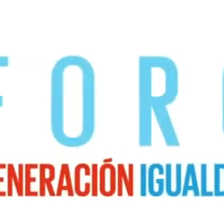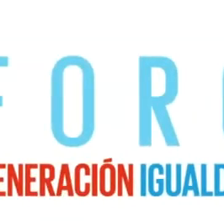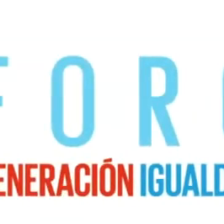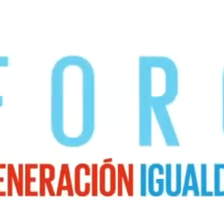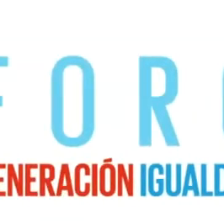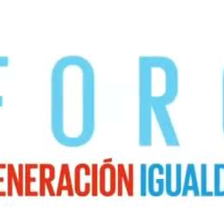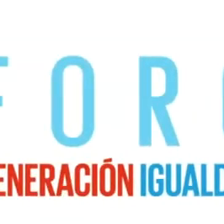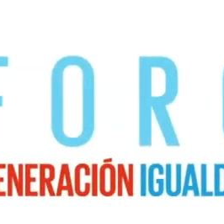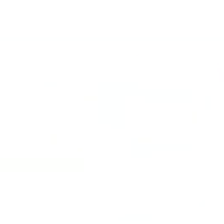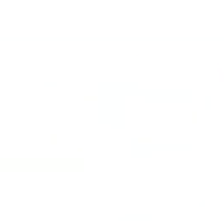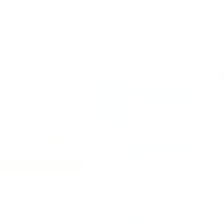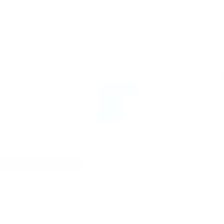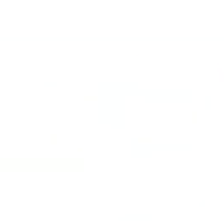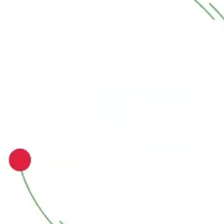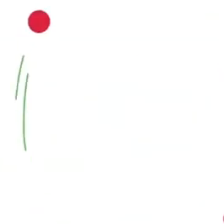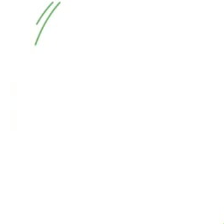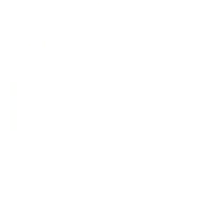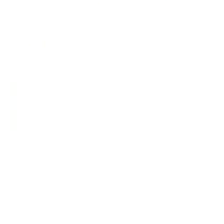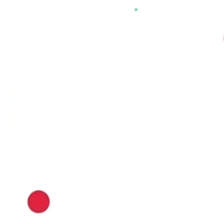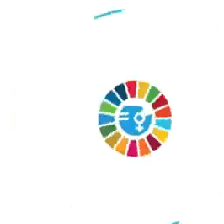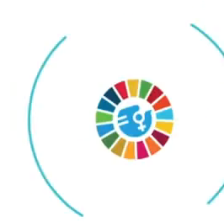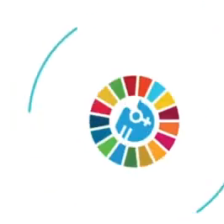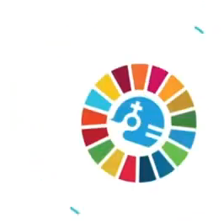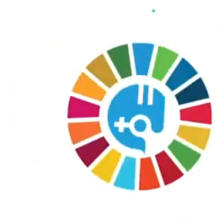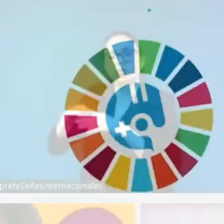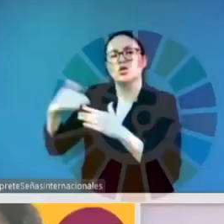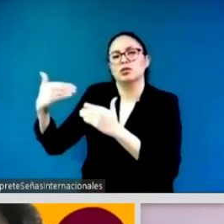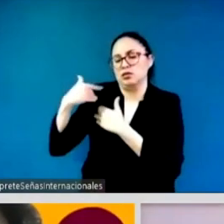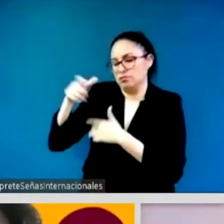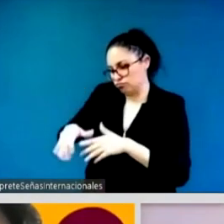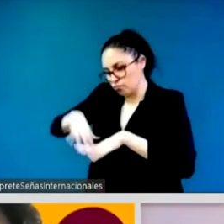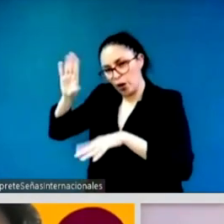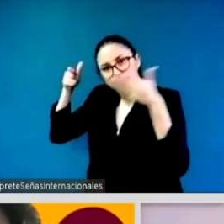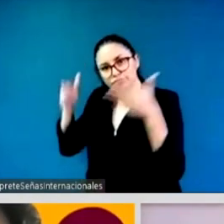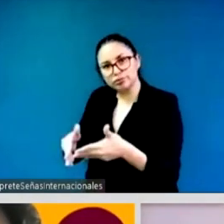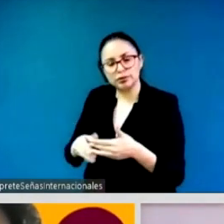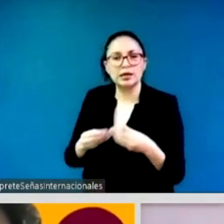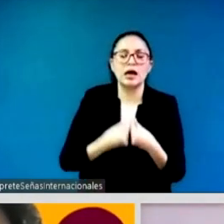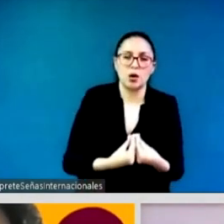who would like to respond to one of these questions